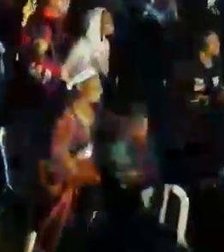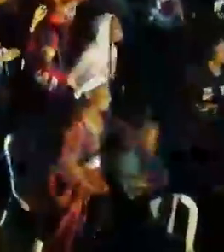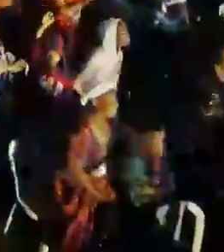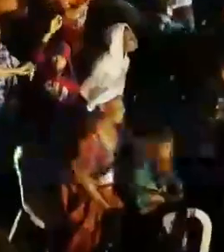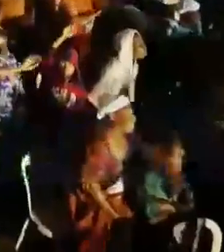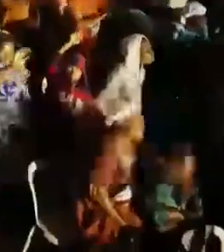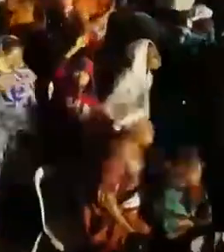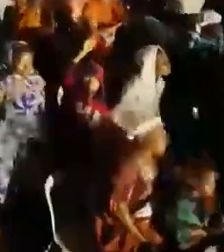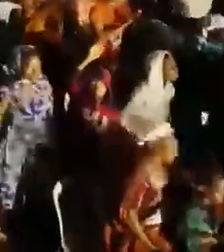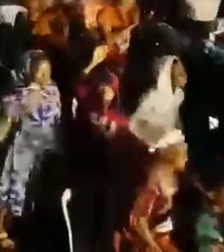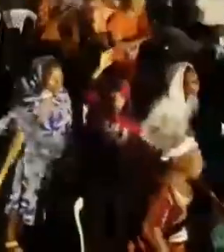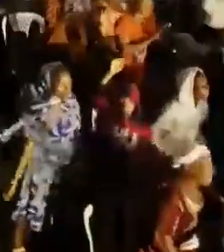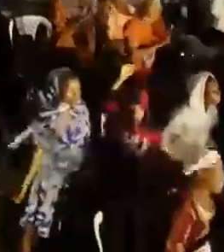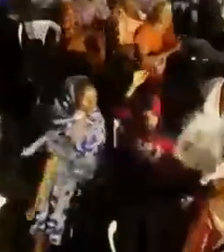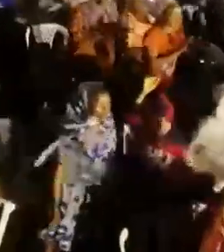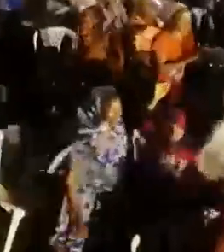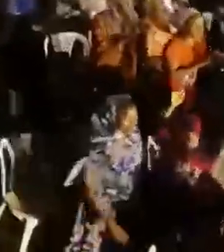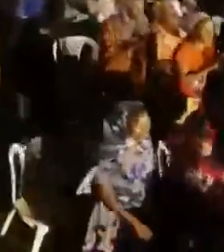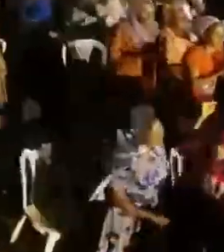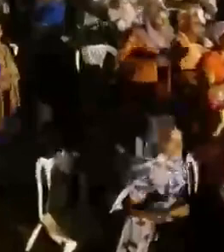Praise the Lord.